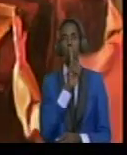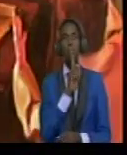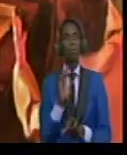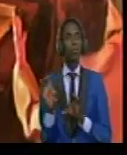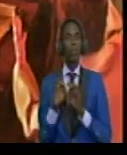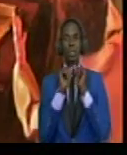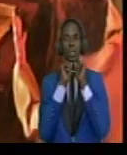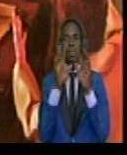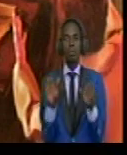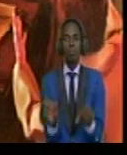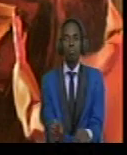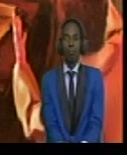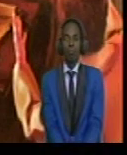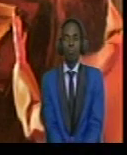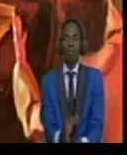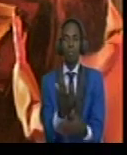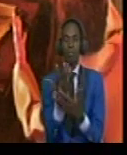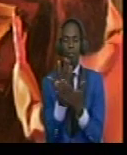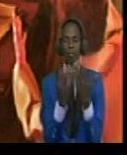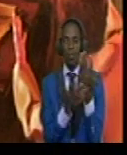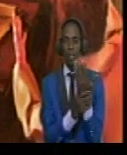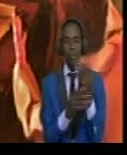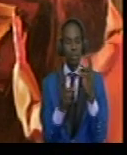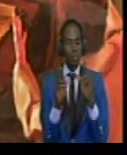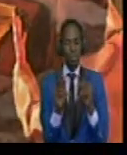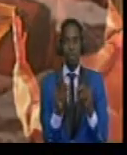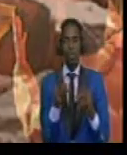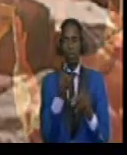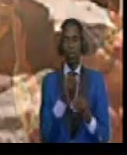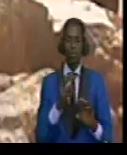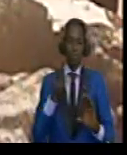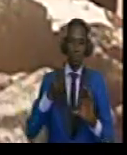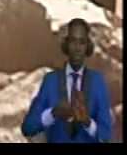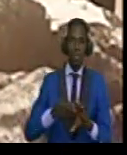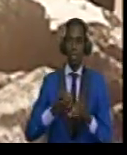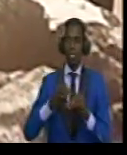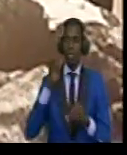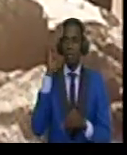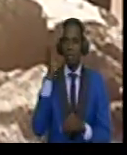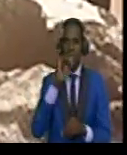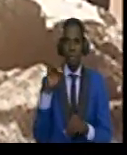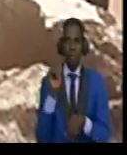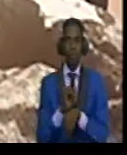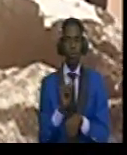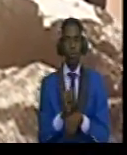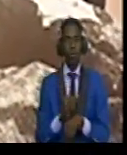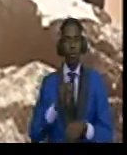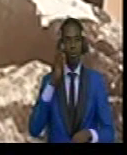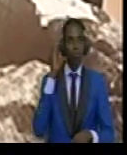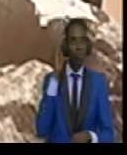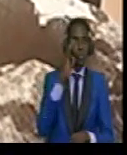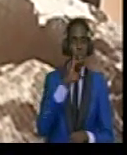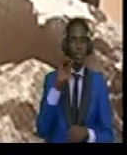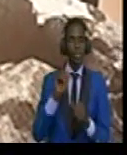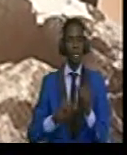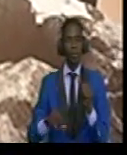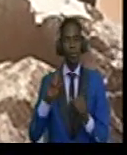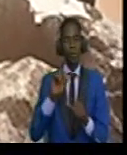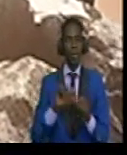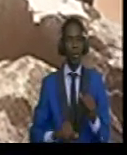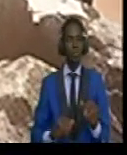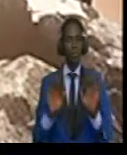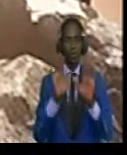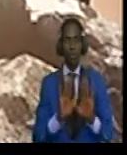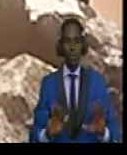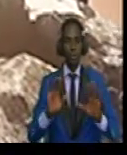the church at this time? Saturation, church planting, evangelism everywhere, witnessing everywhere. Every Sunday we're